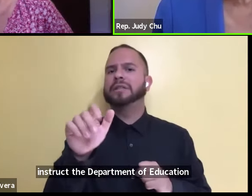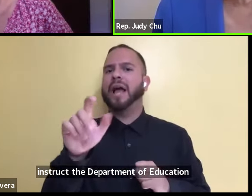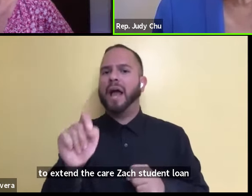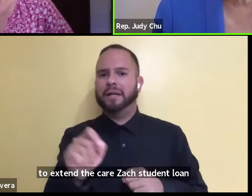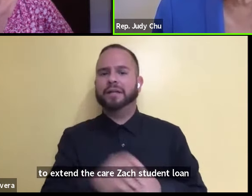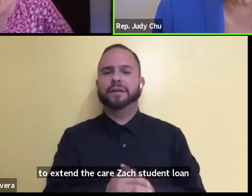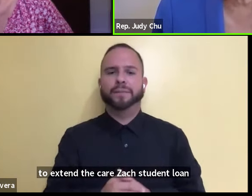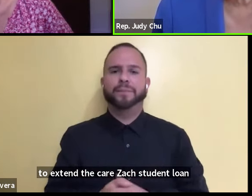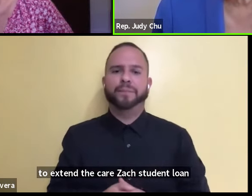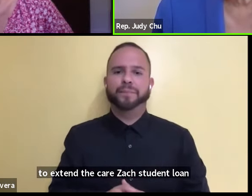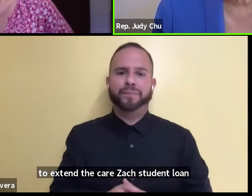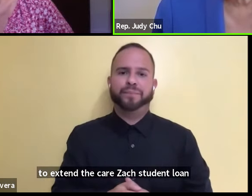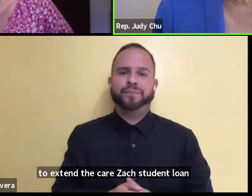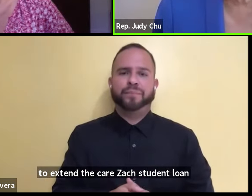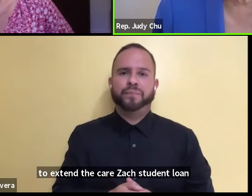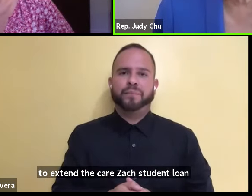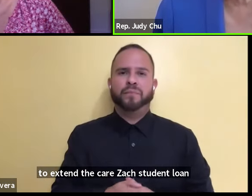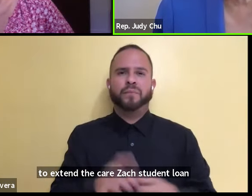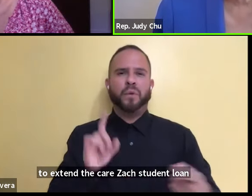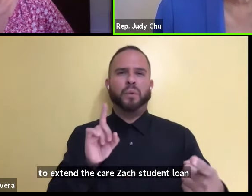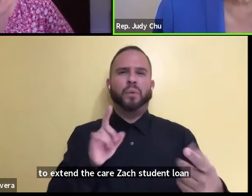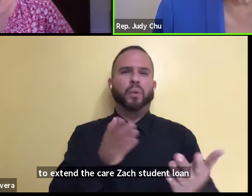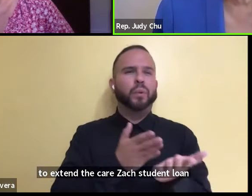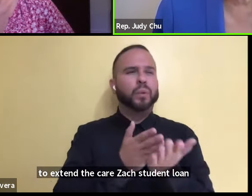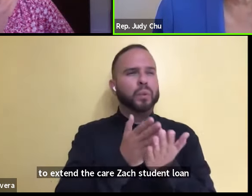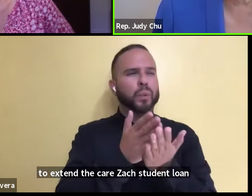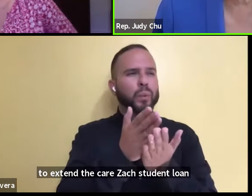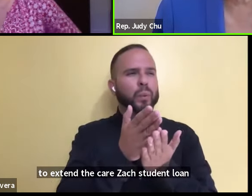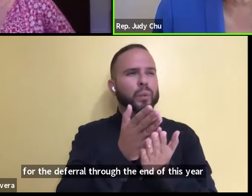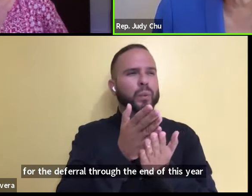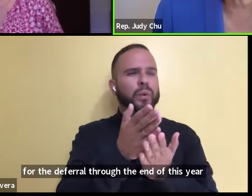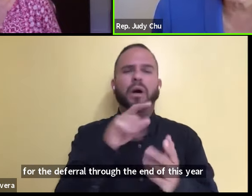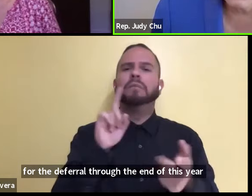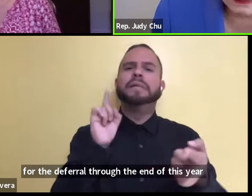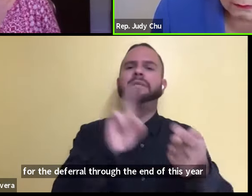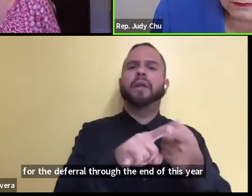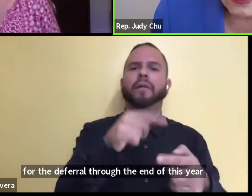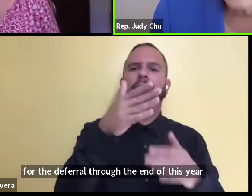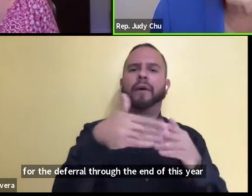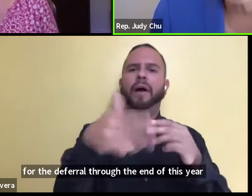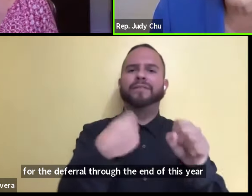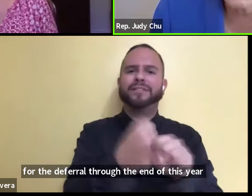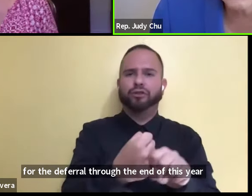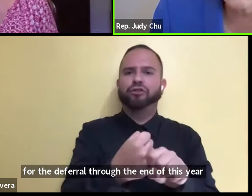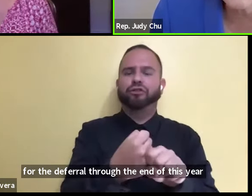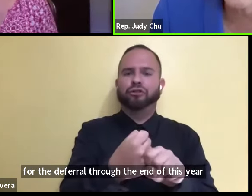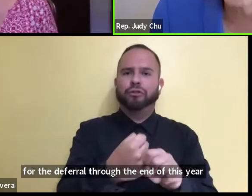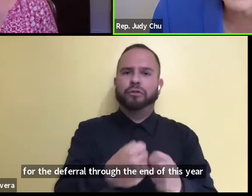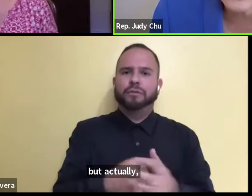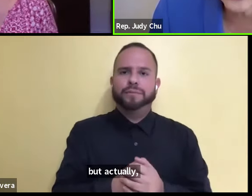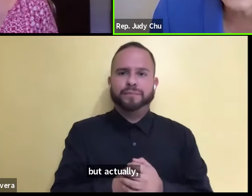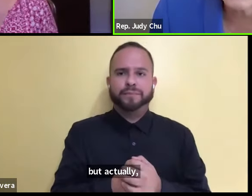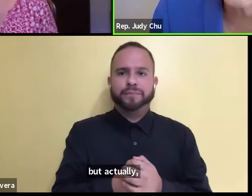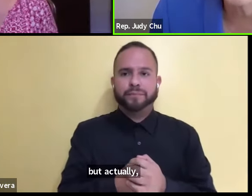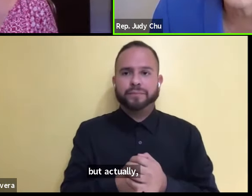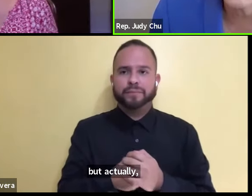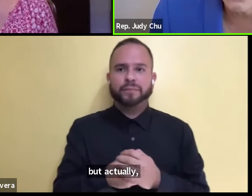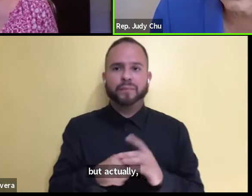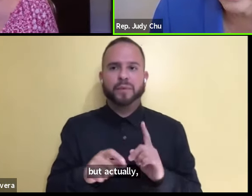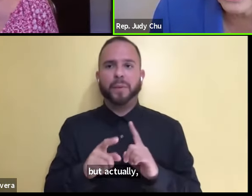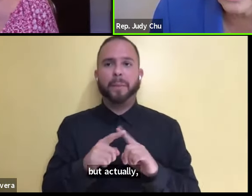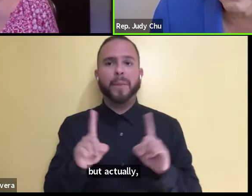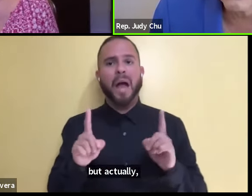deferral through the end of this year. But actually, it's still a circumvention